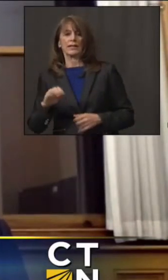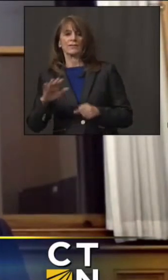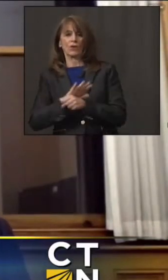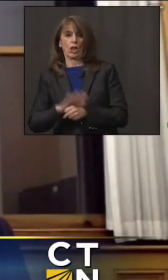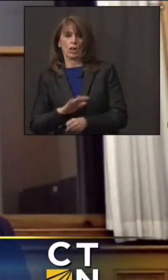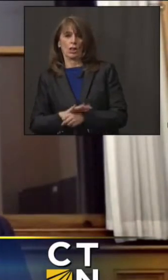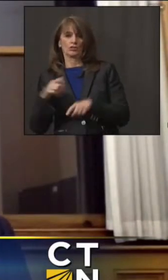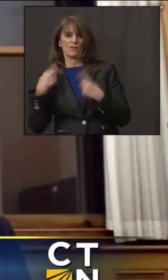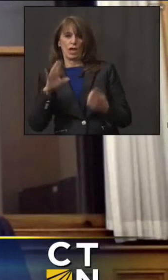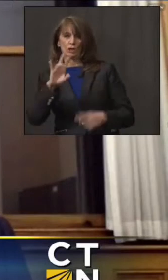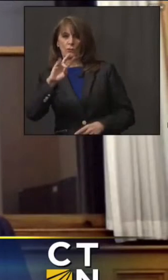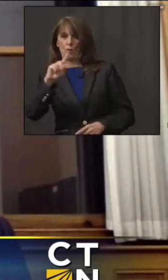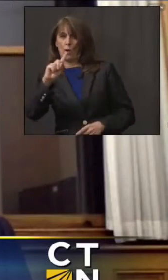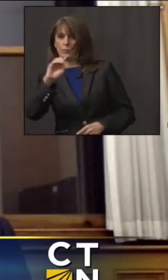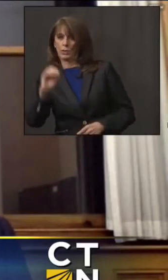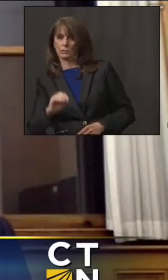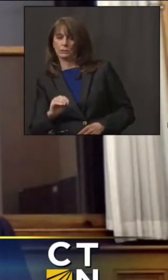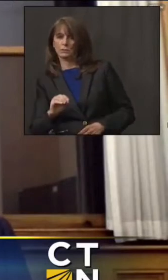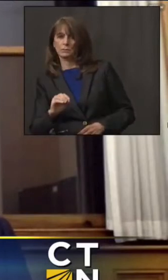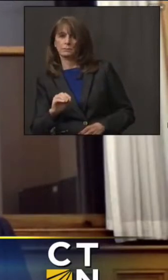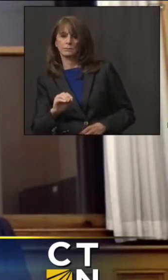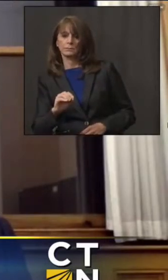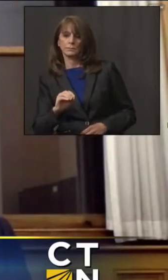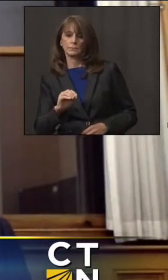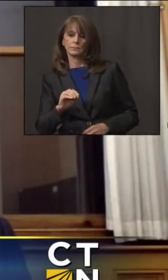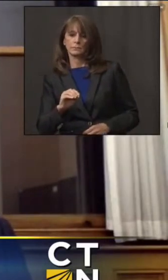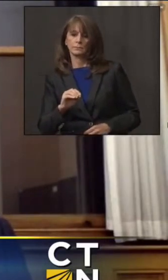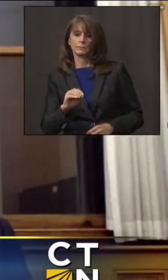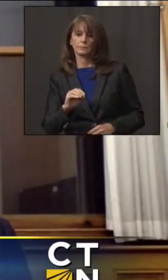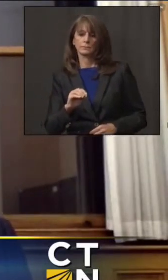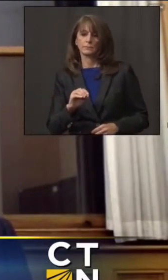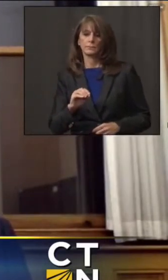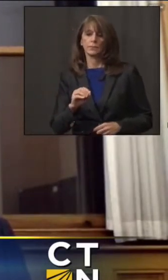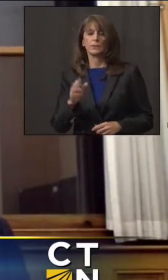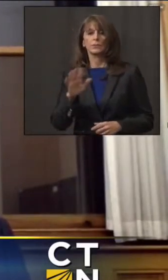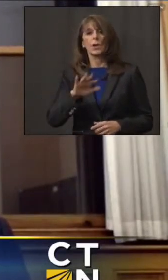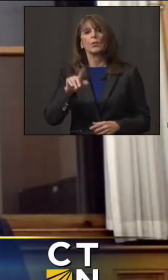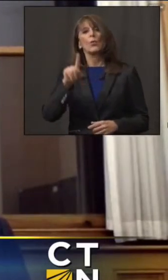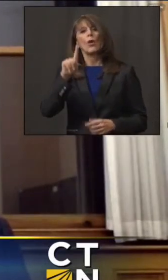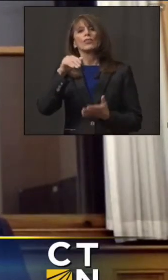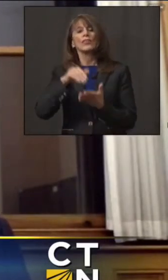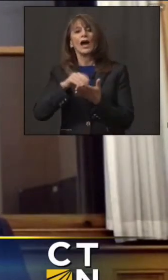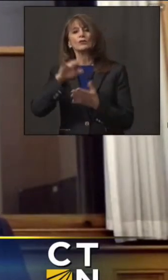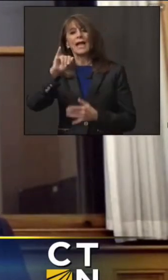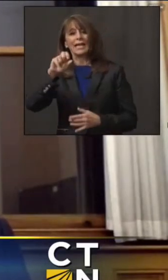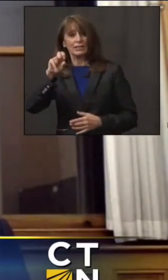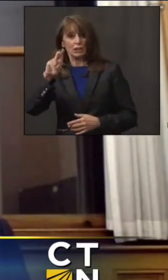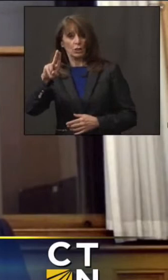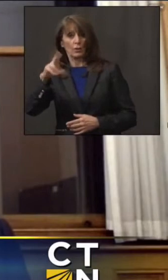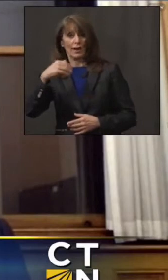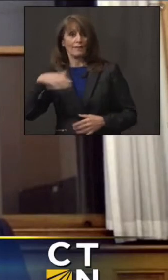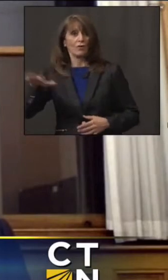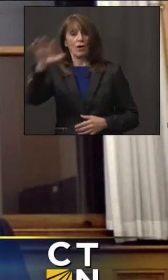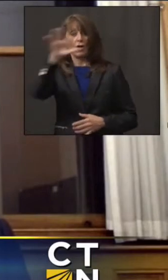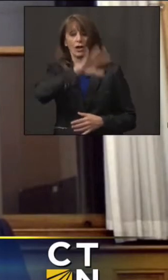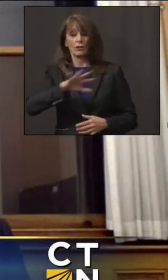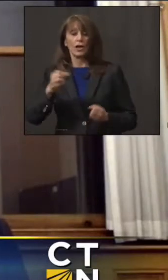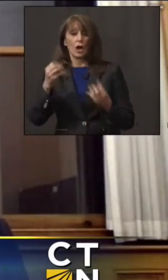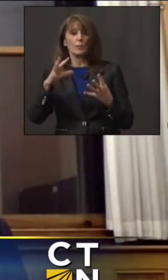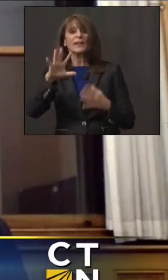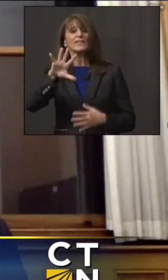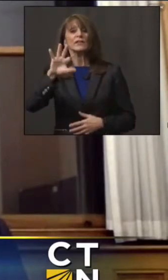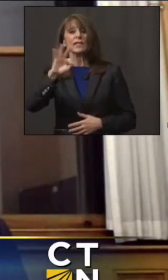total. Of our 1,000 roughly ICU beds that are staffed, they're about